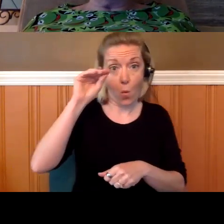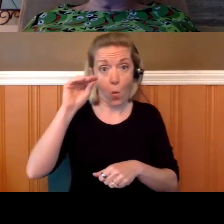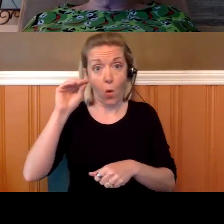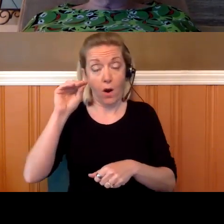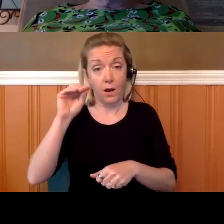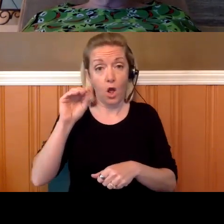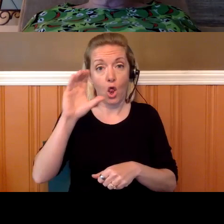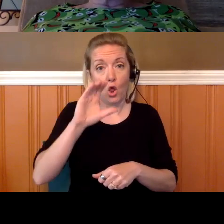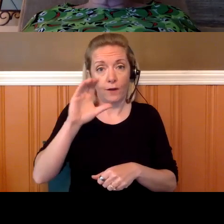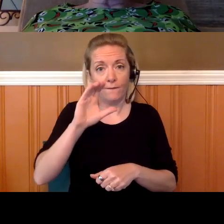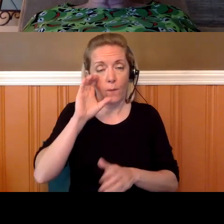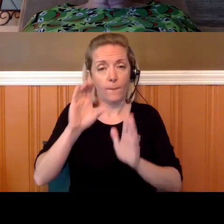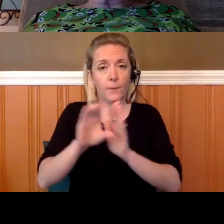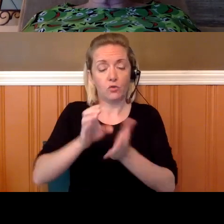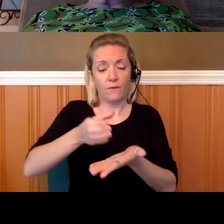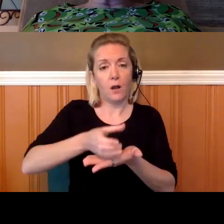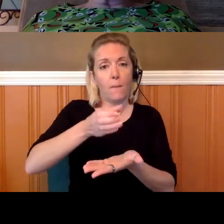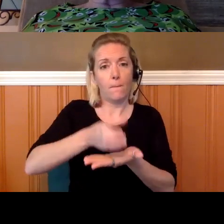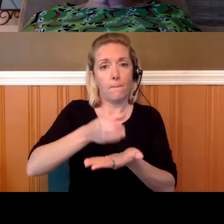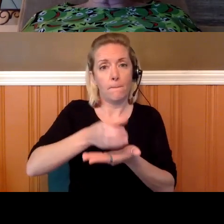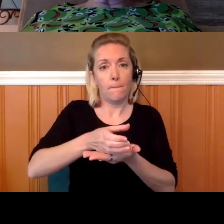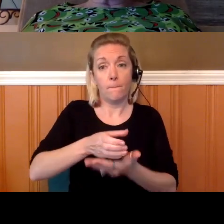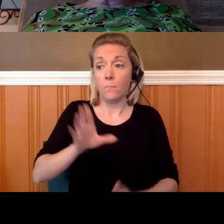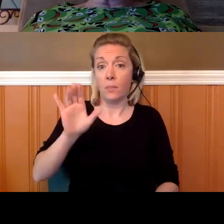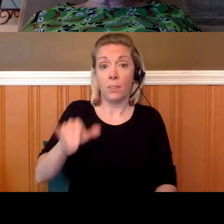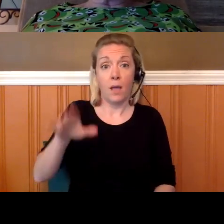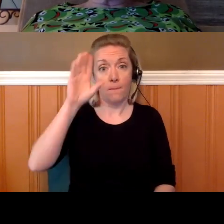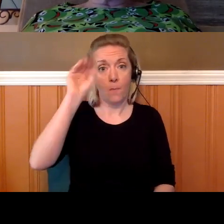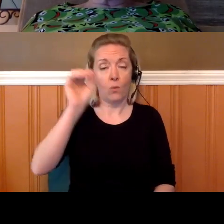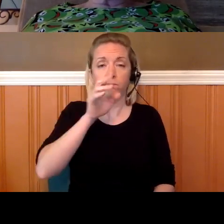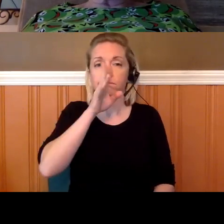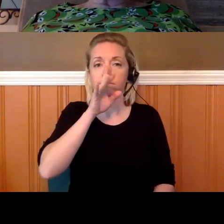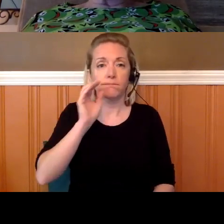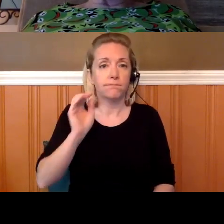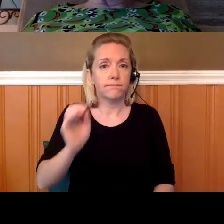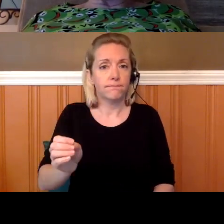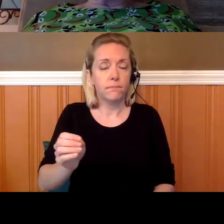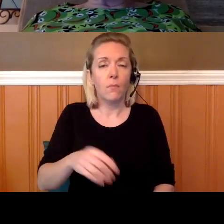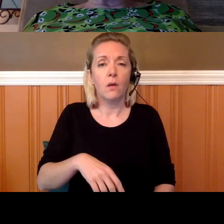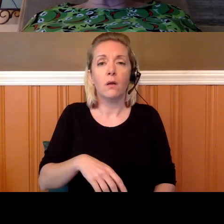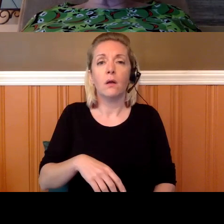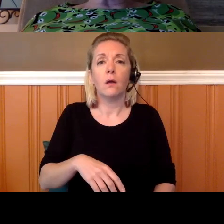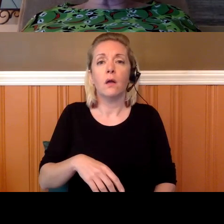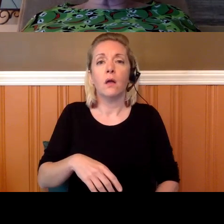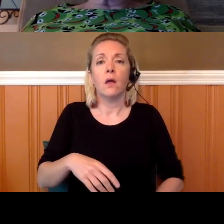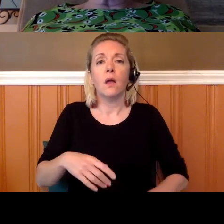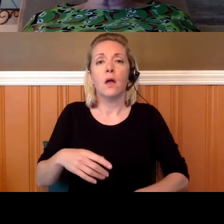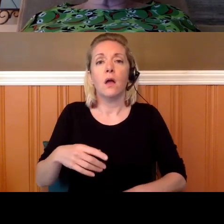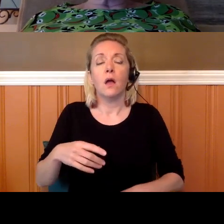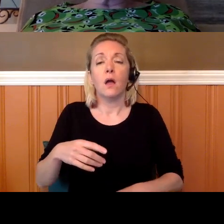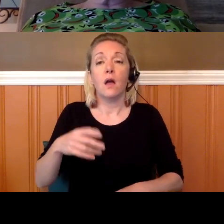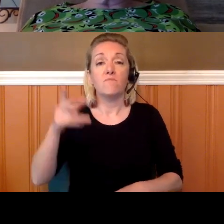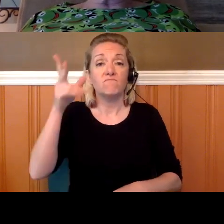Foley is unable to use speech. He doesn't understand very many